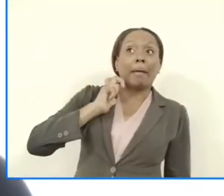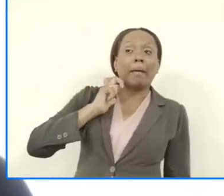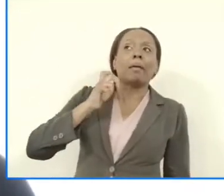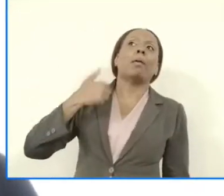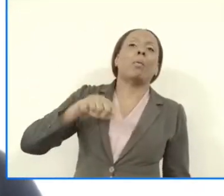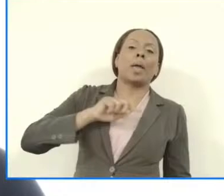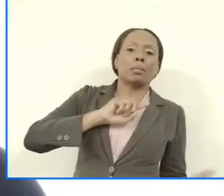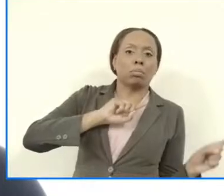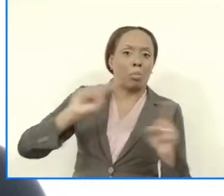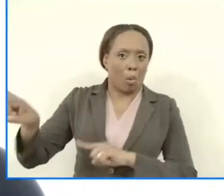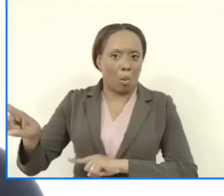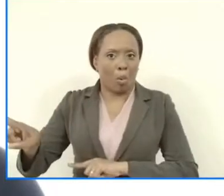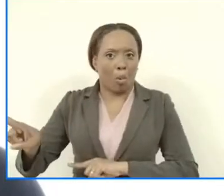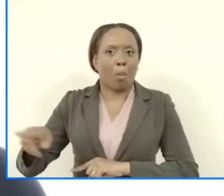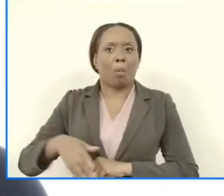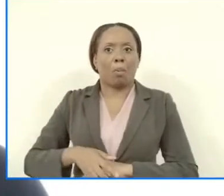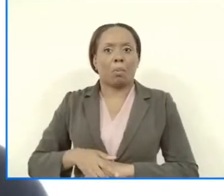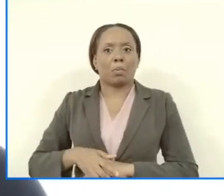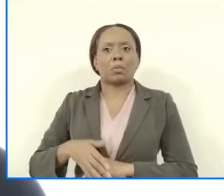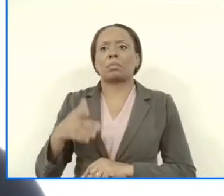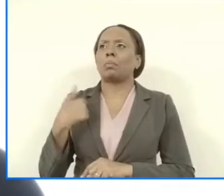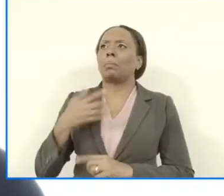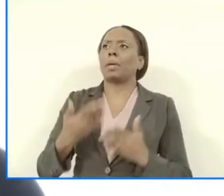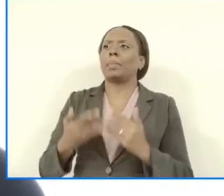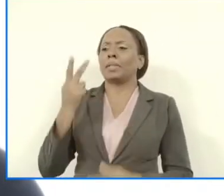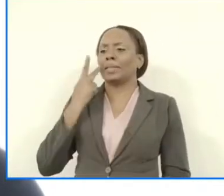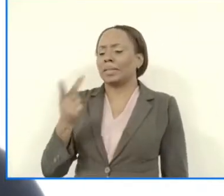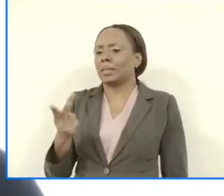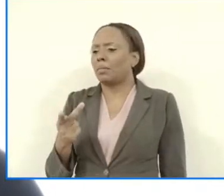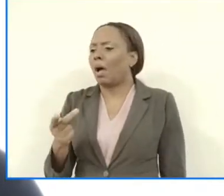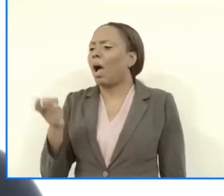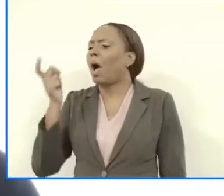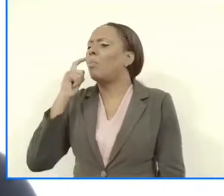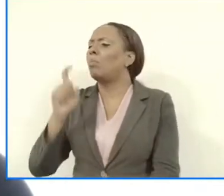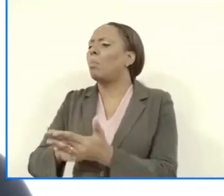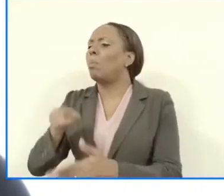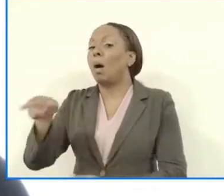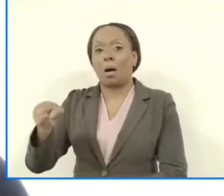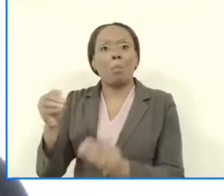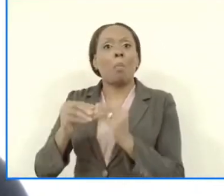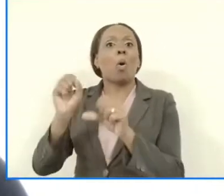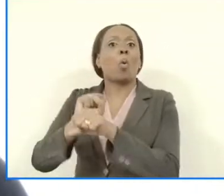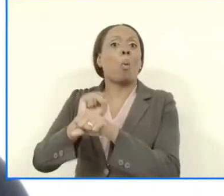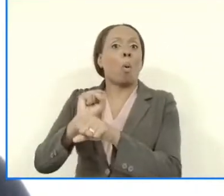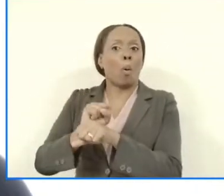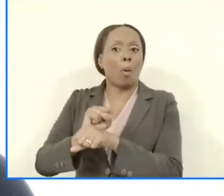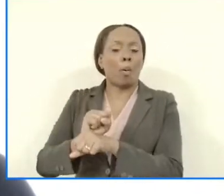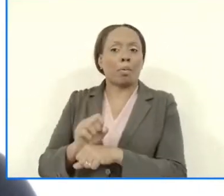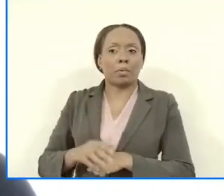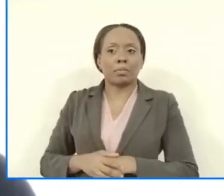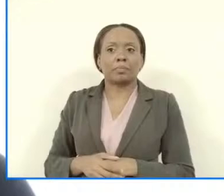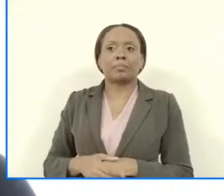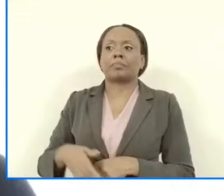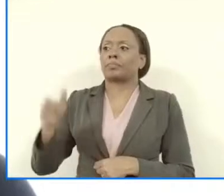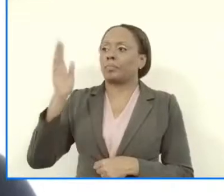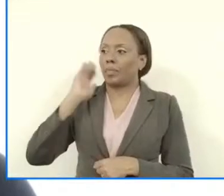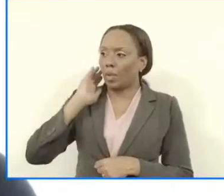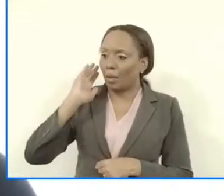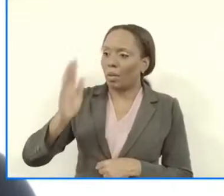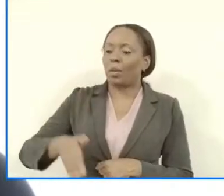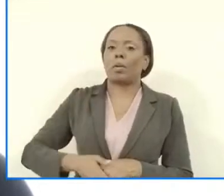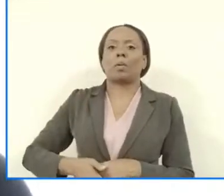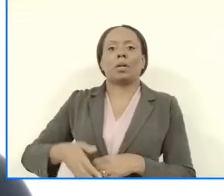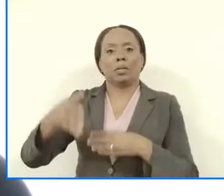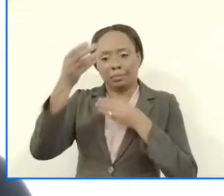into the field, oftentimes we find maybe additional areas of work that are required. And those, of course, we're reporting back in